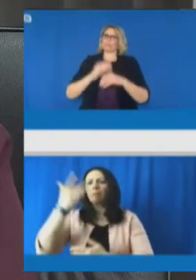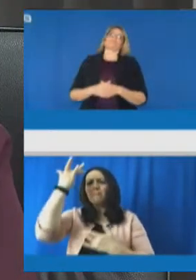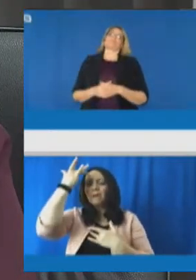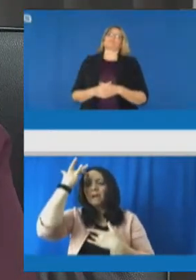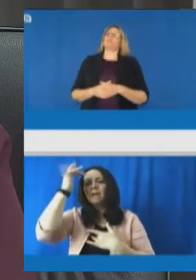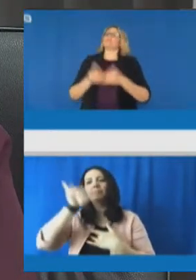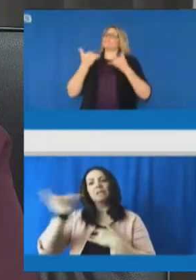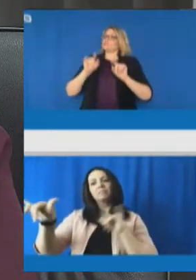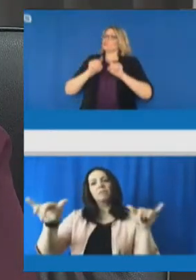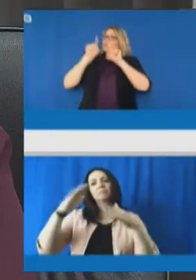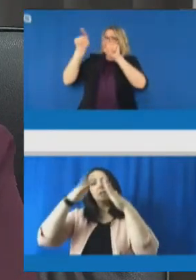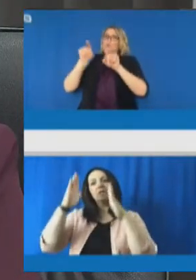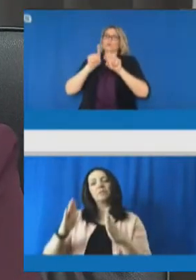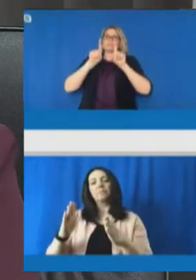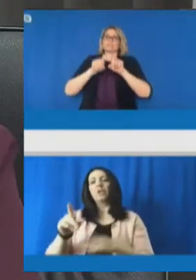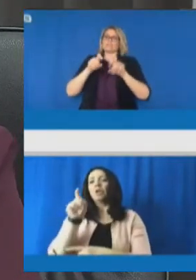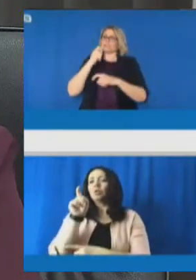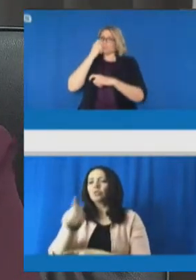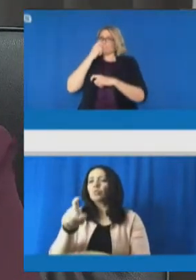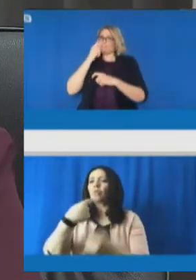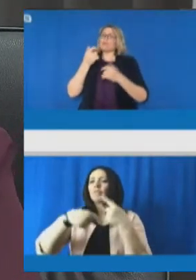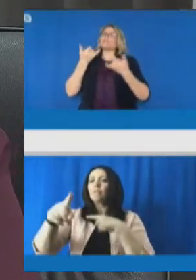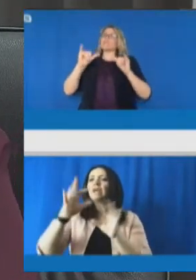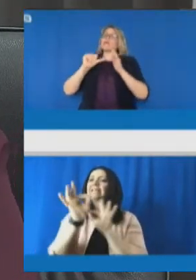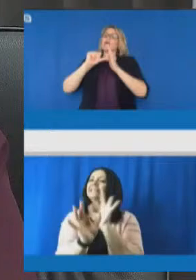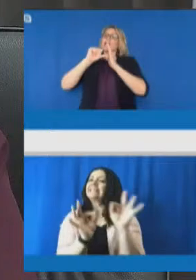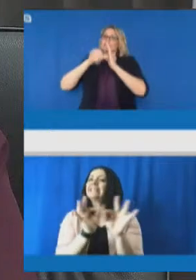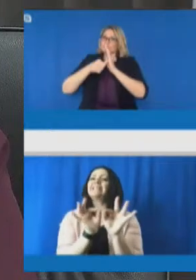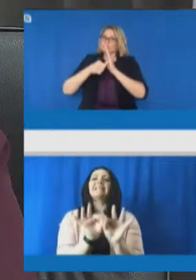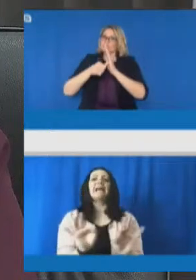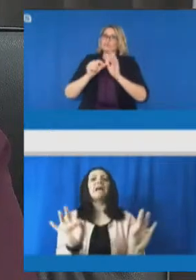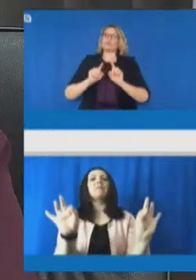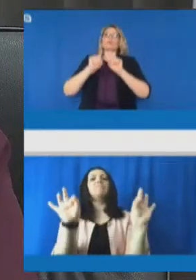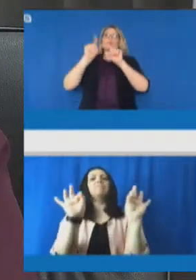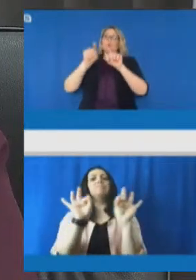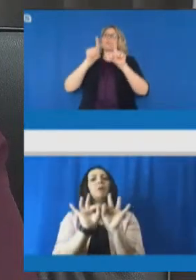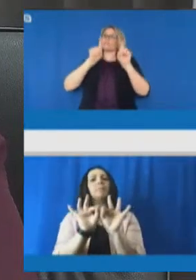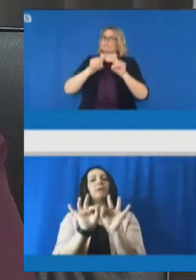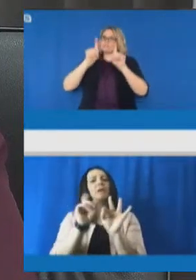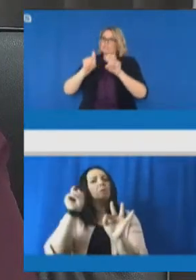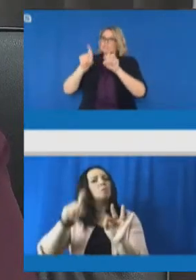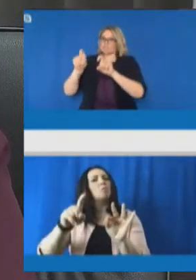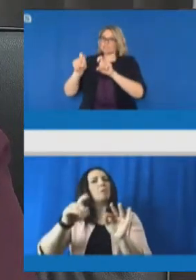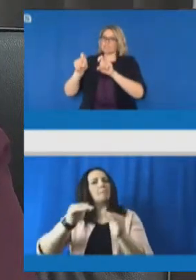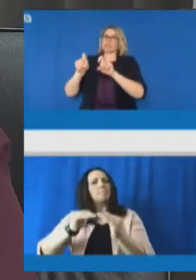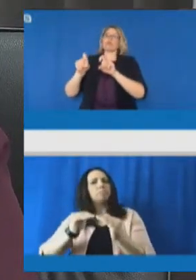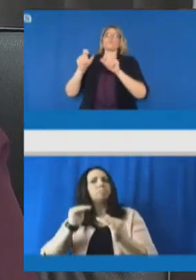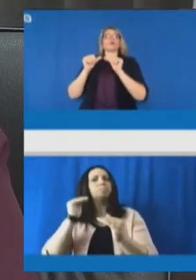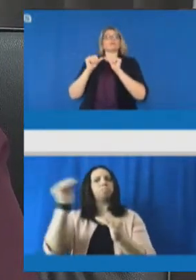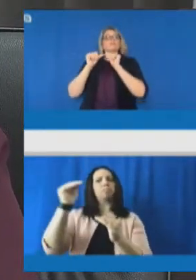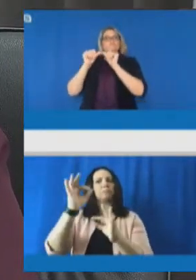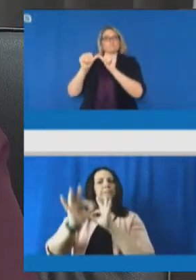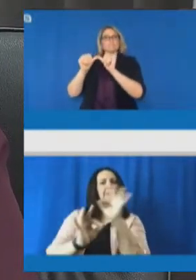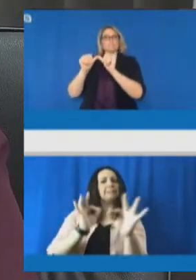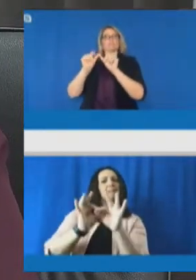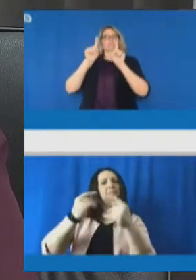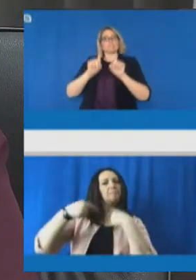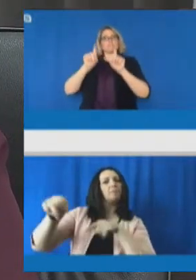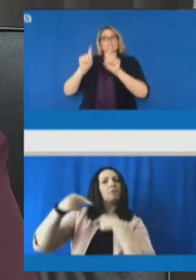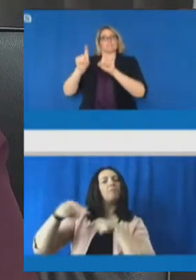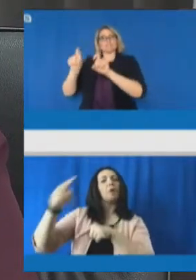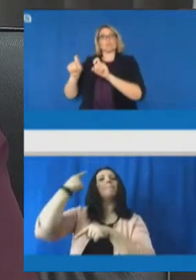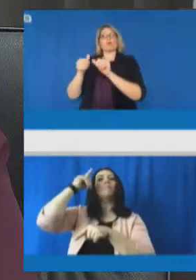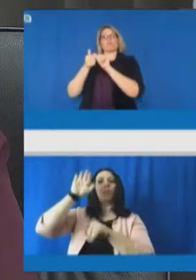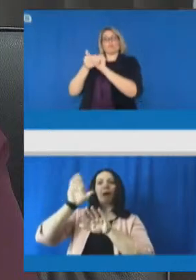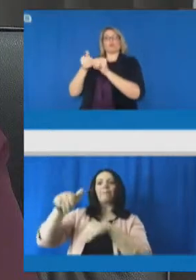of COVID-19 on New Brunswickers, and this is especially true in light of the variants. We know that in places like Ontario, they went from 30% of the